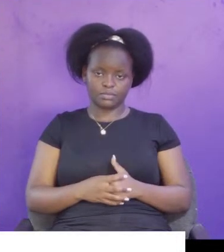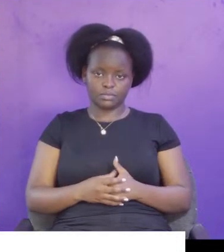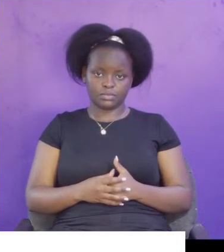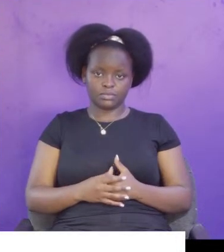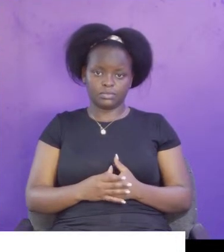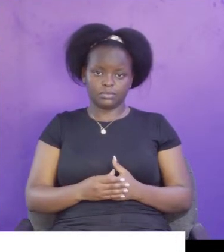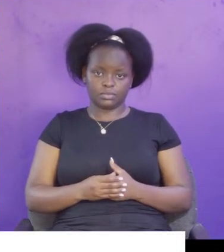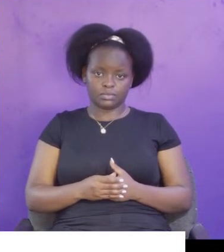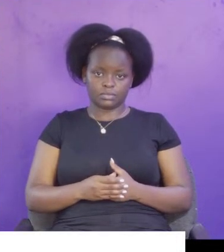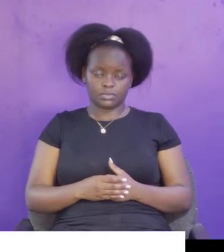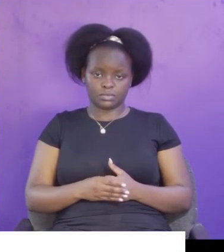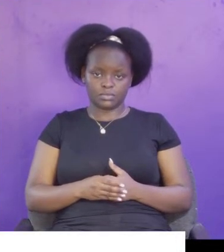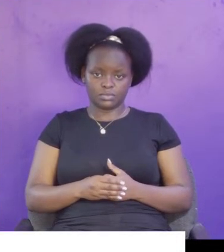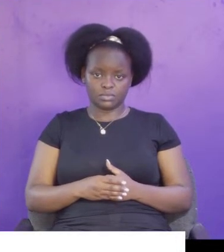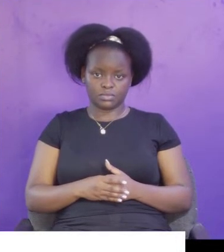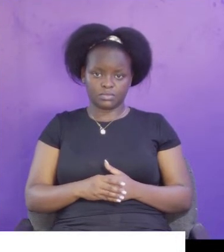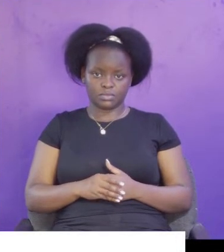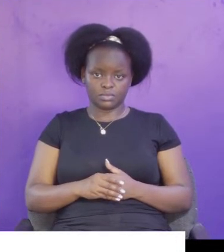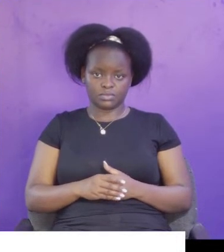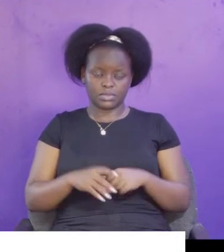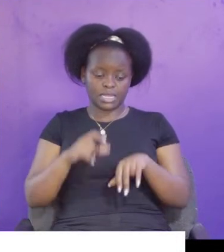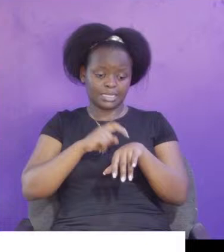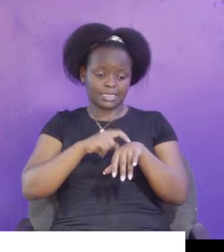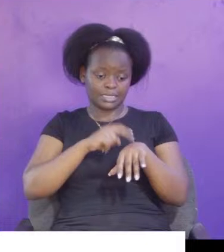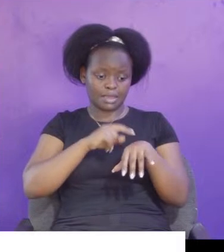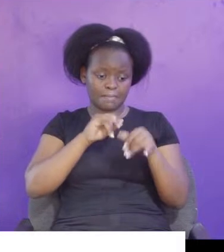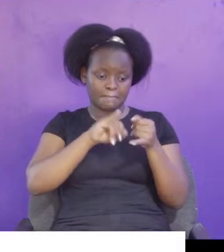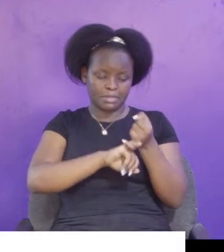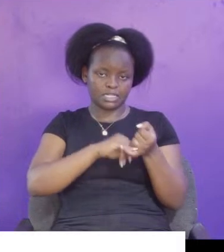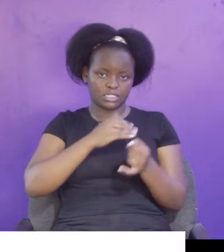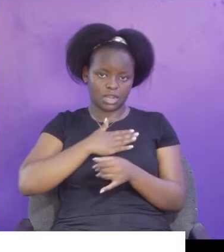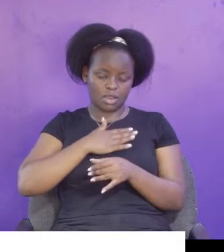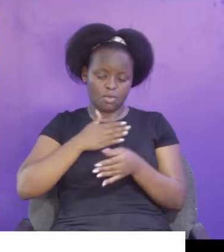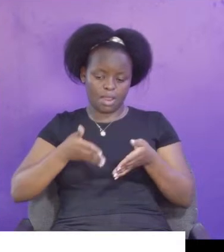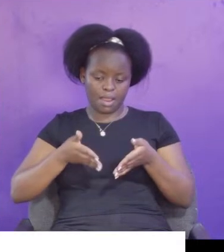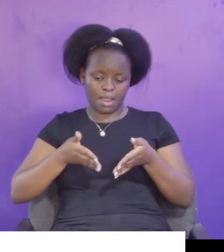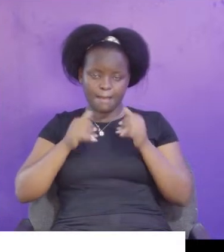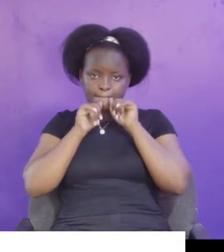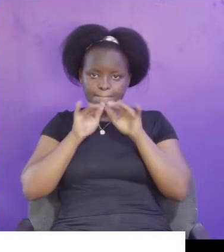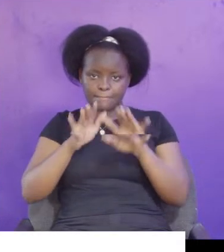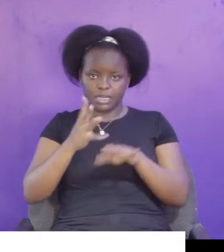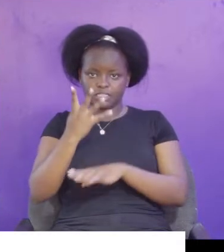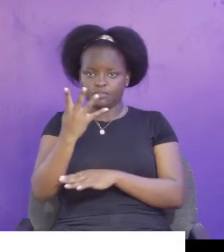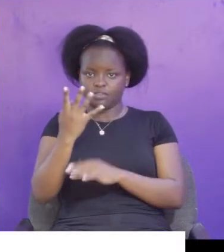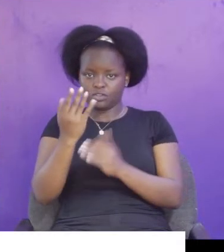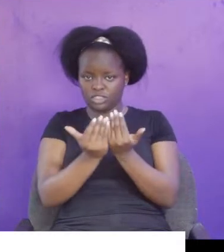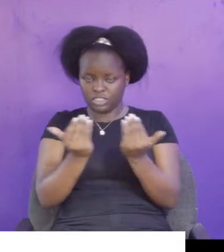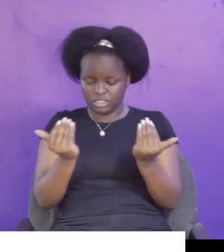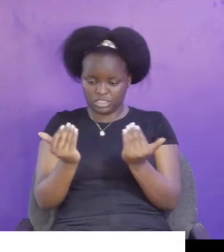During our union, we were blessed by 4 children.